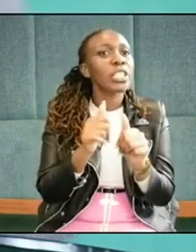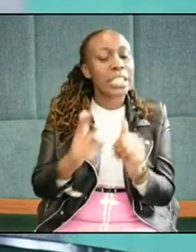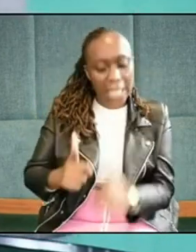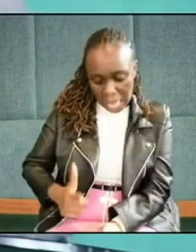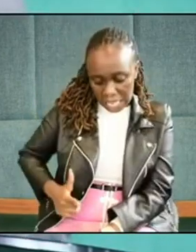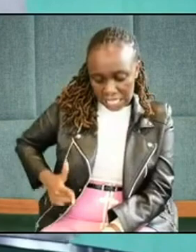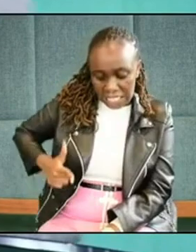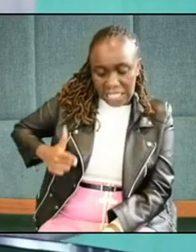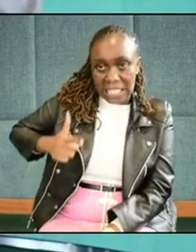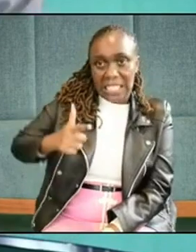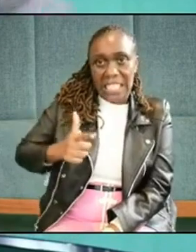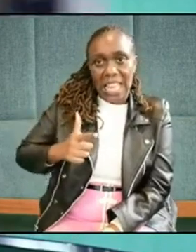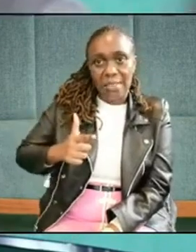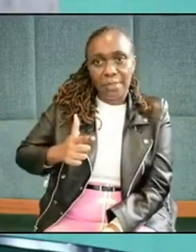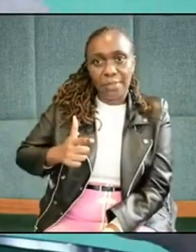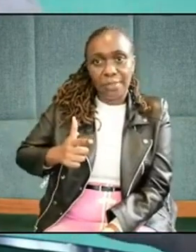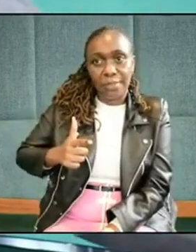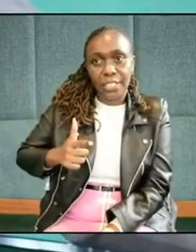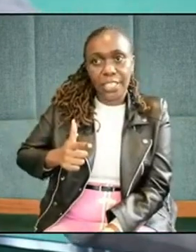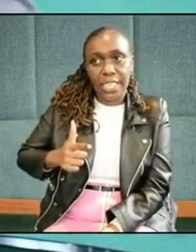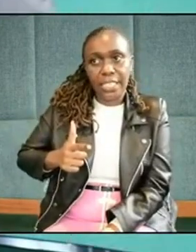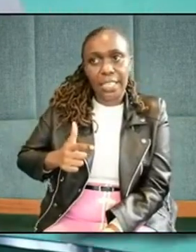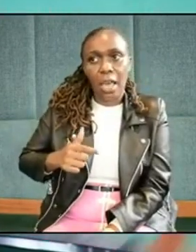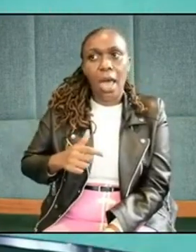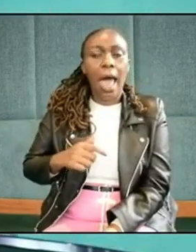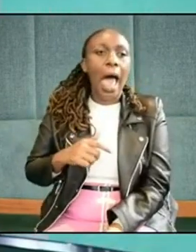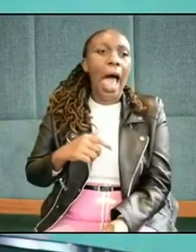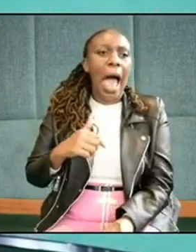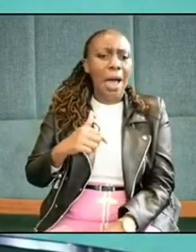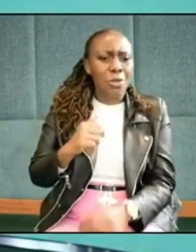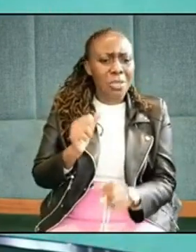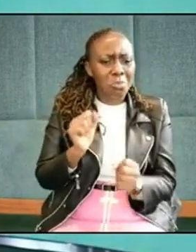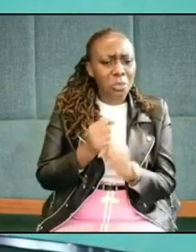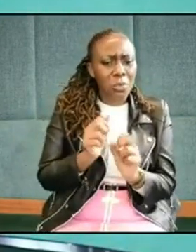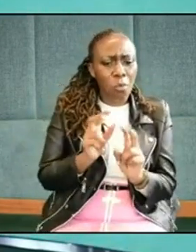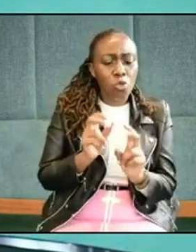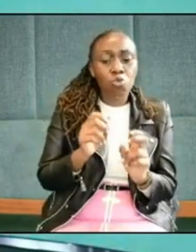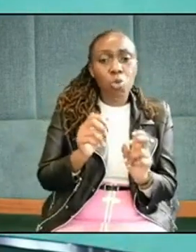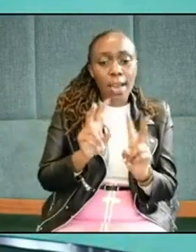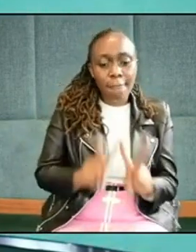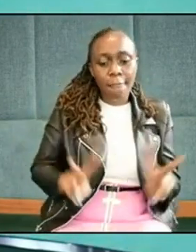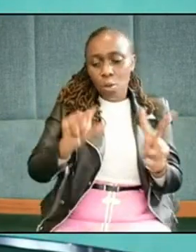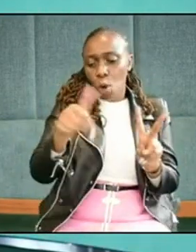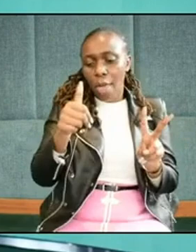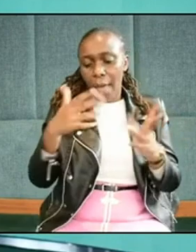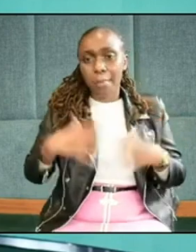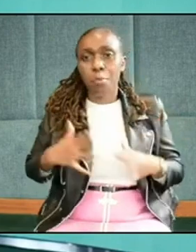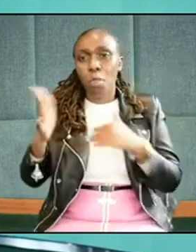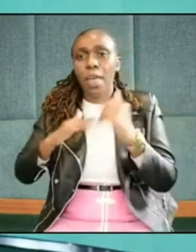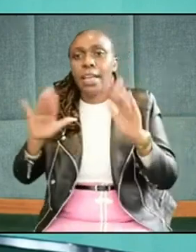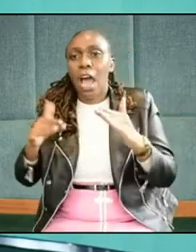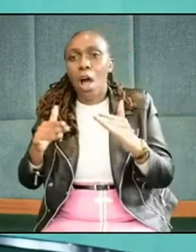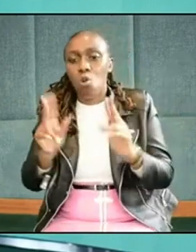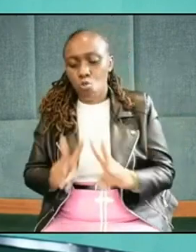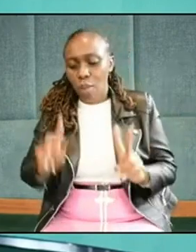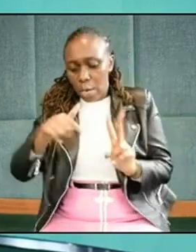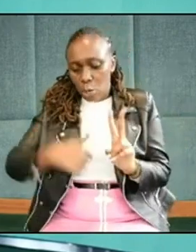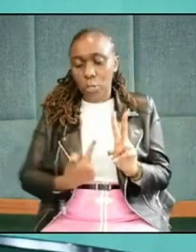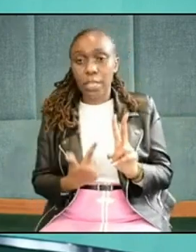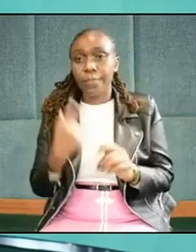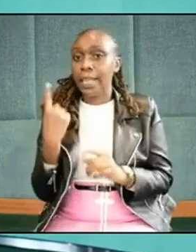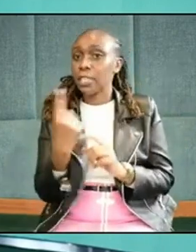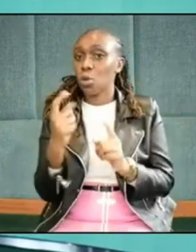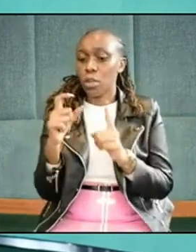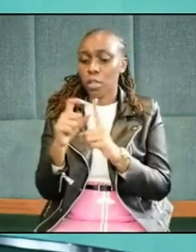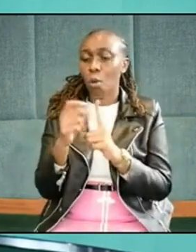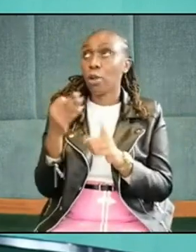War against self, that I can value other people in as much as I value myself. And I want to say to you, it's only the Word of God that can